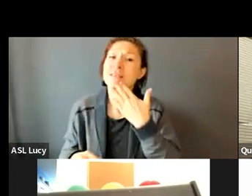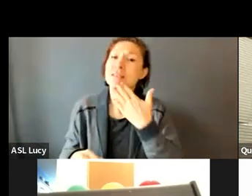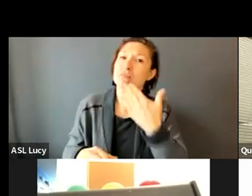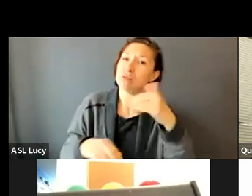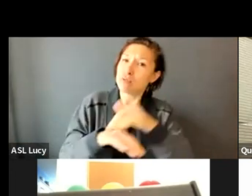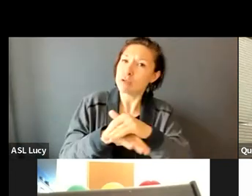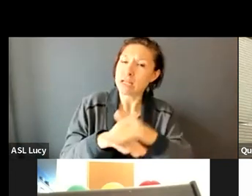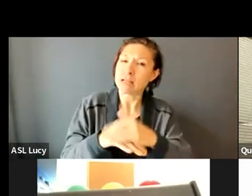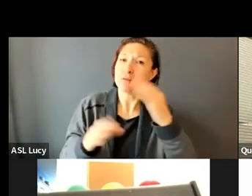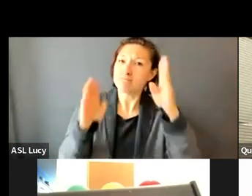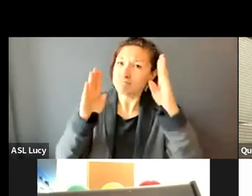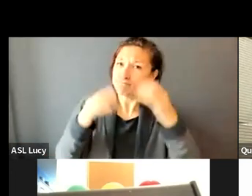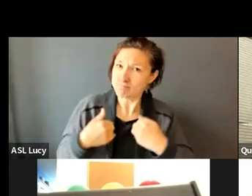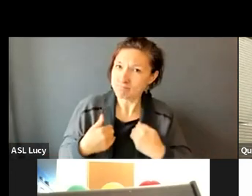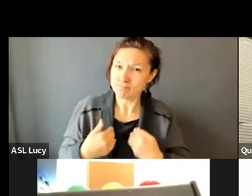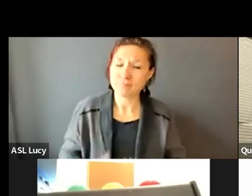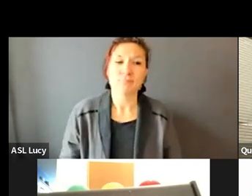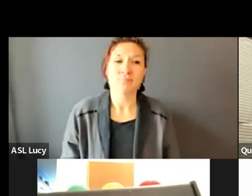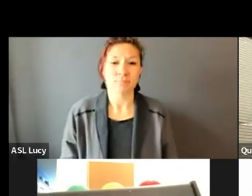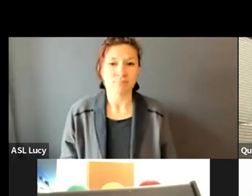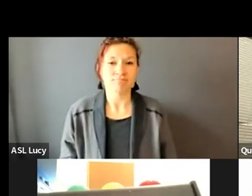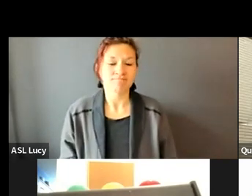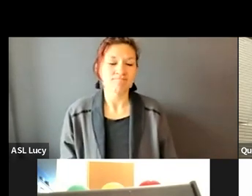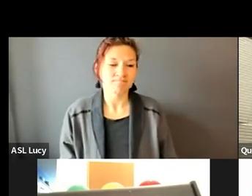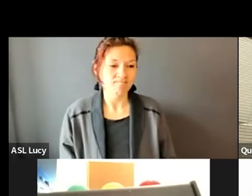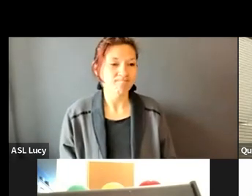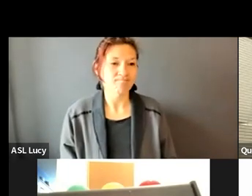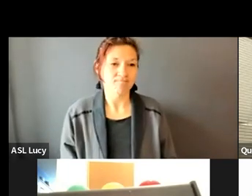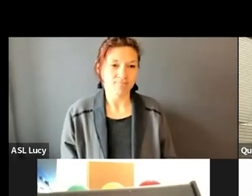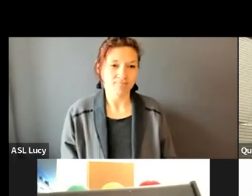thank you for listening to me good evening